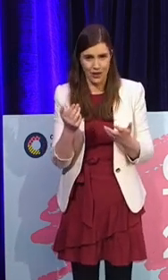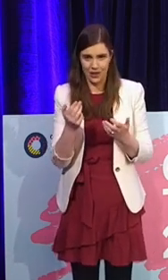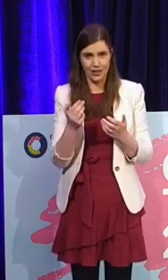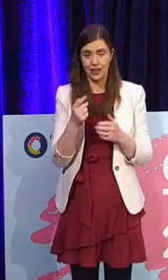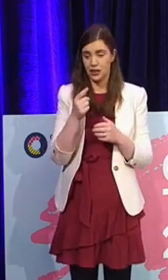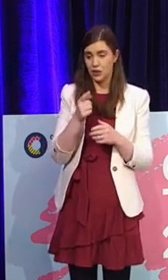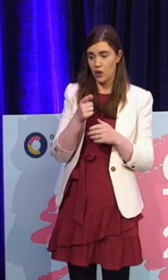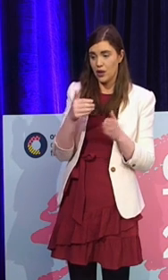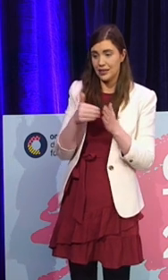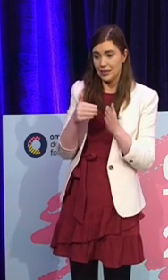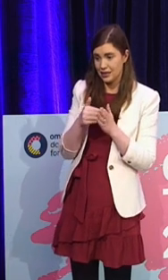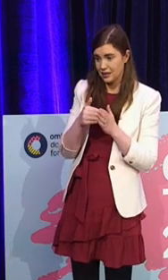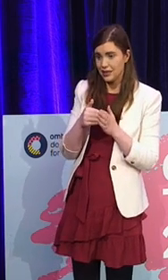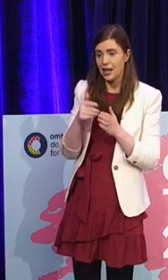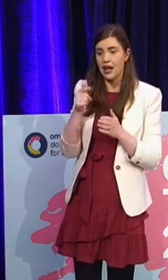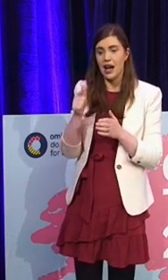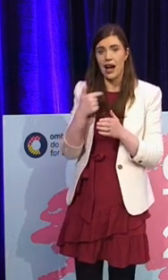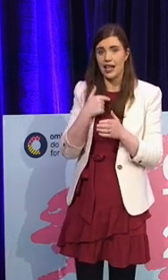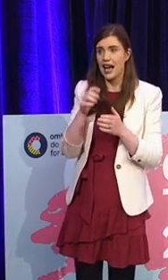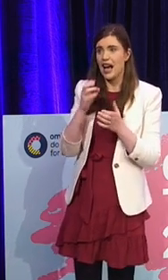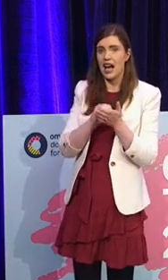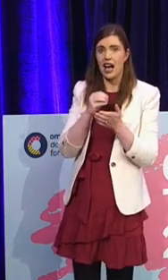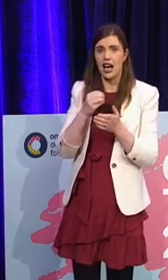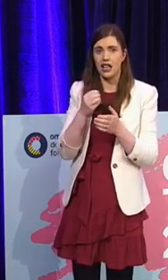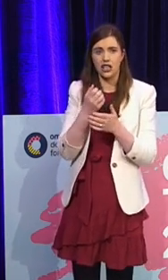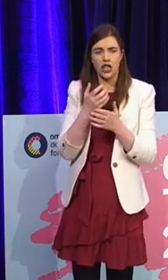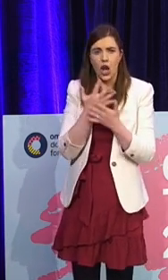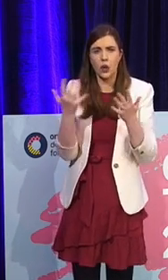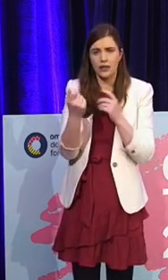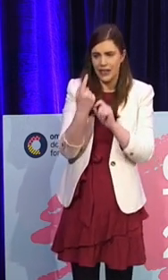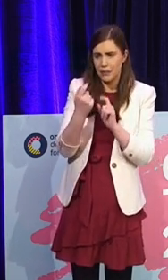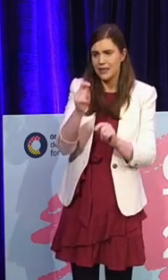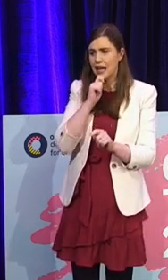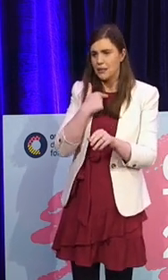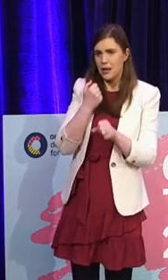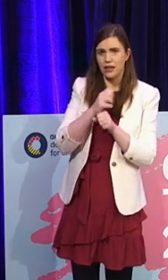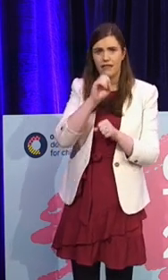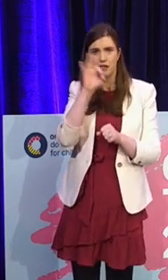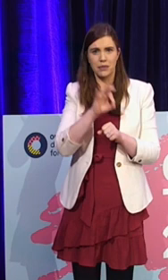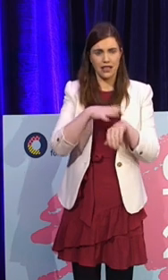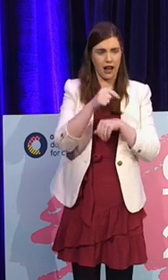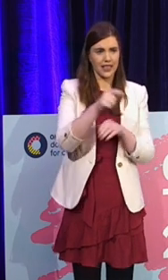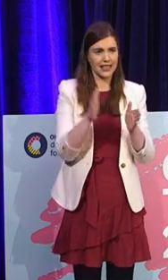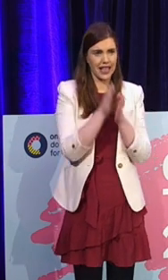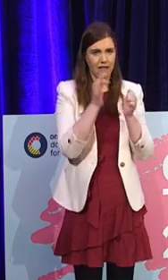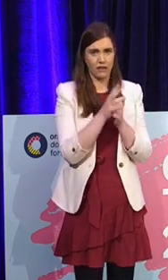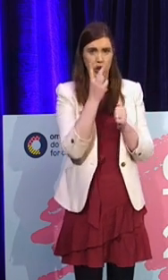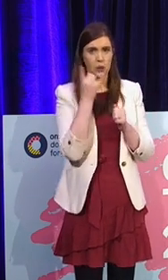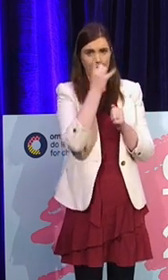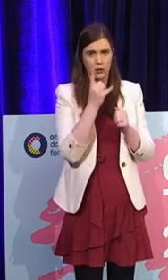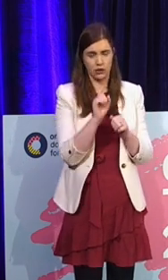all the fast fashion apps from my phone, and I unsubscribed from the constant emails telling me of a 50% off sale for 2 hours